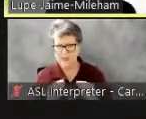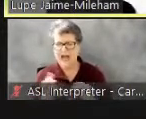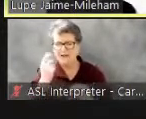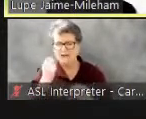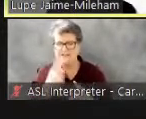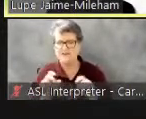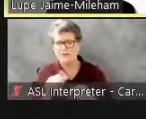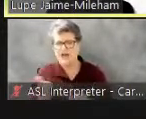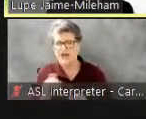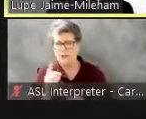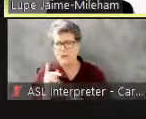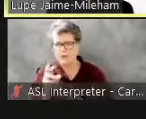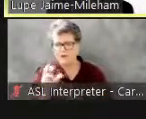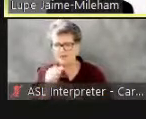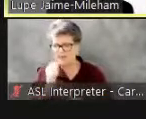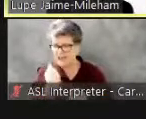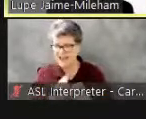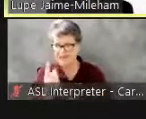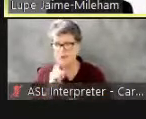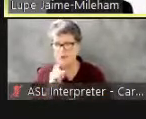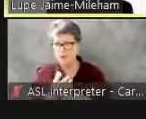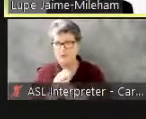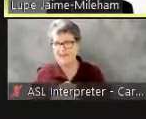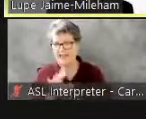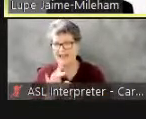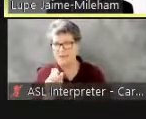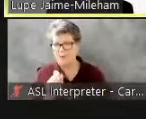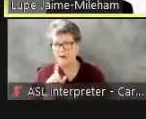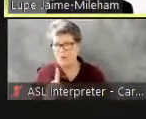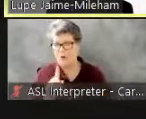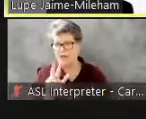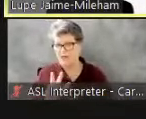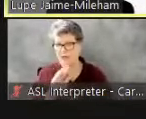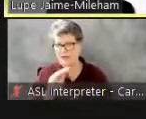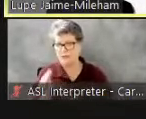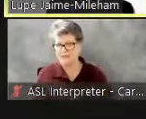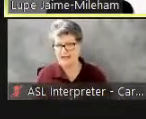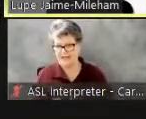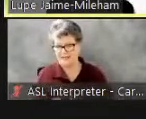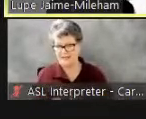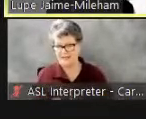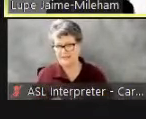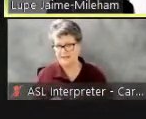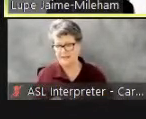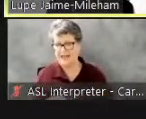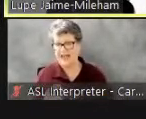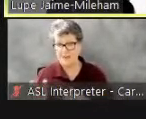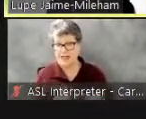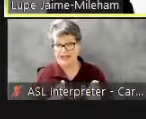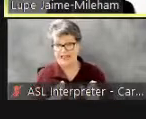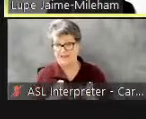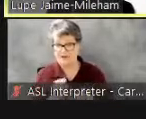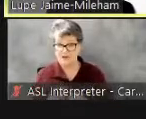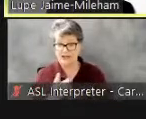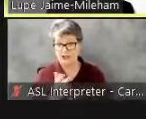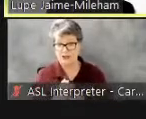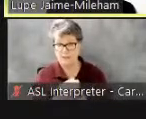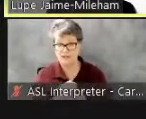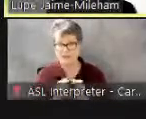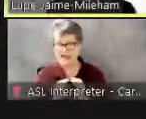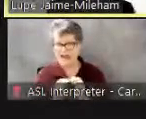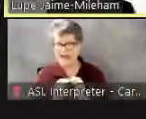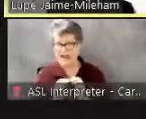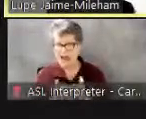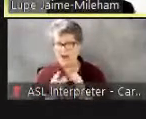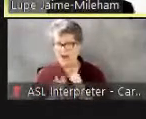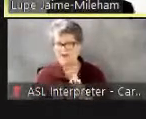other webinars that not everyone will be getting the 8.13%. And planning for next year's budget, how can I find